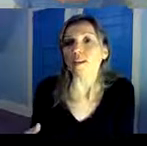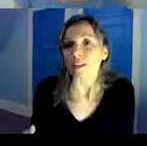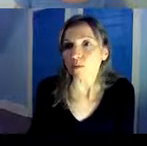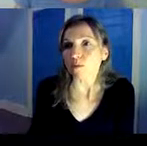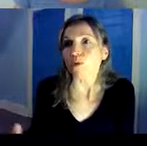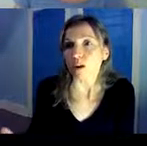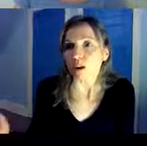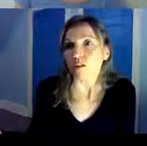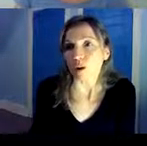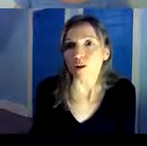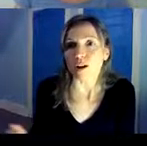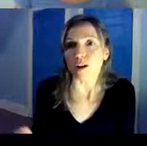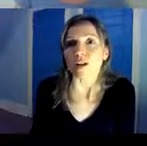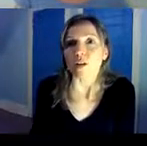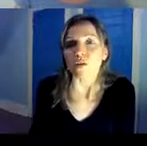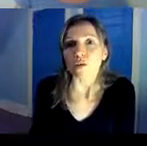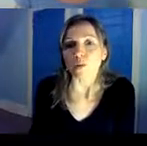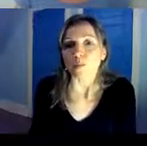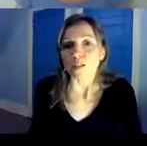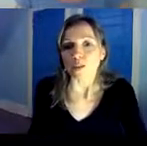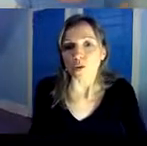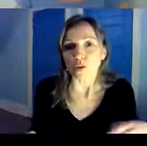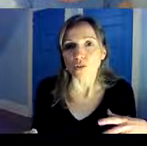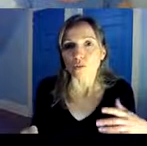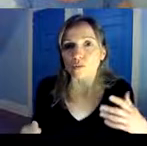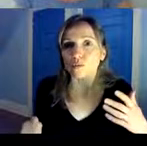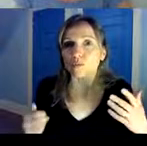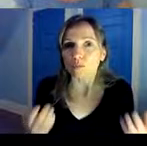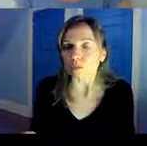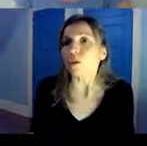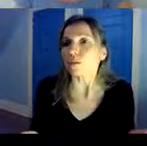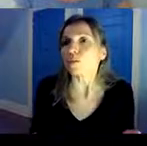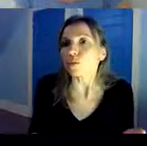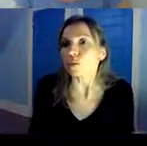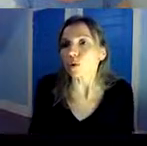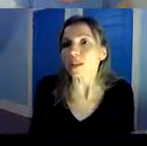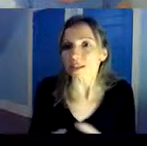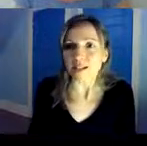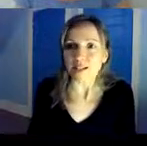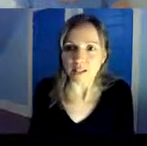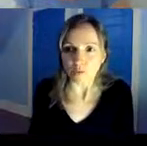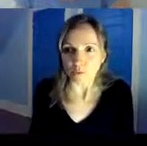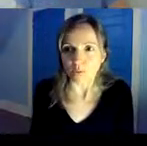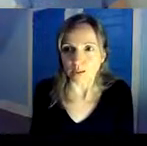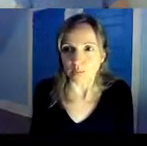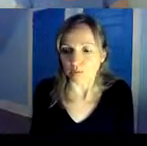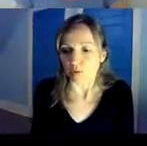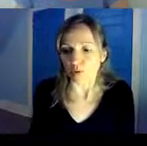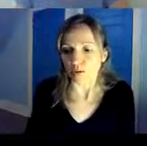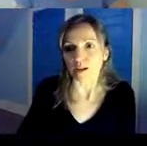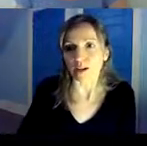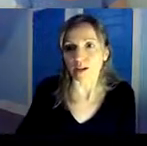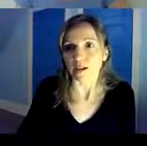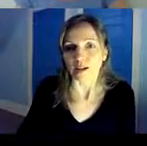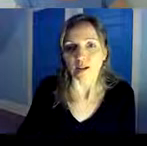for BC, for Yukon, on and on. So please go to Google Gromy Instead and see if there's one available for